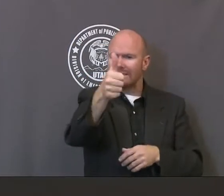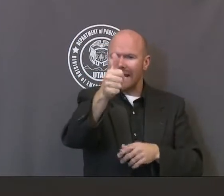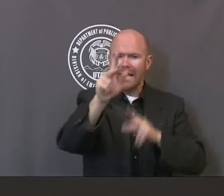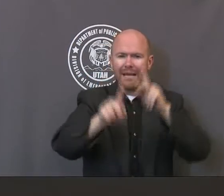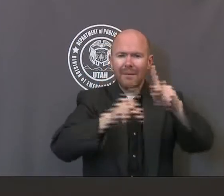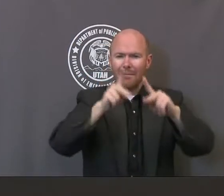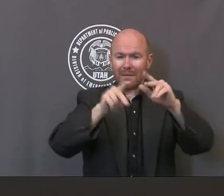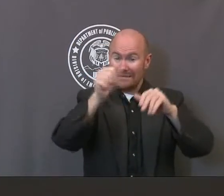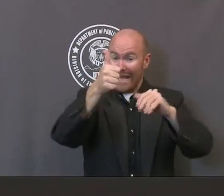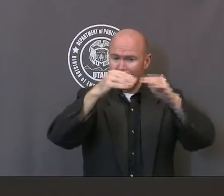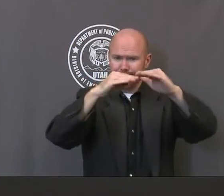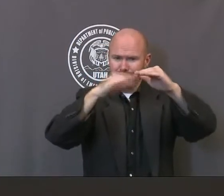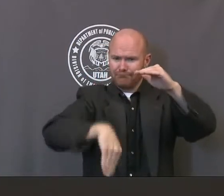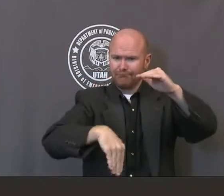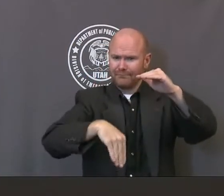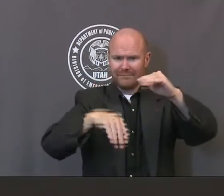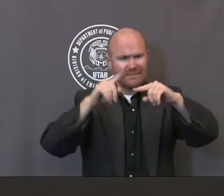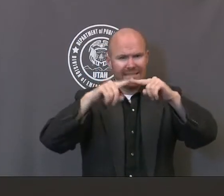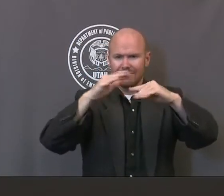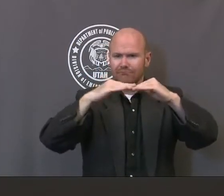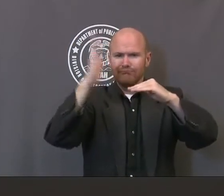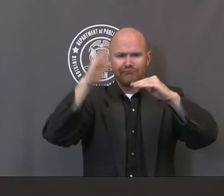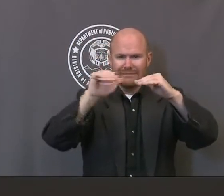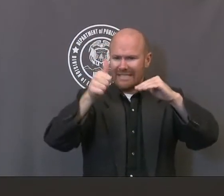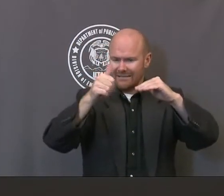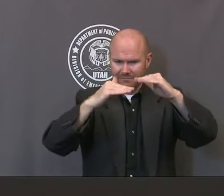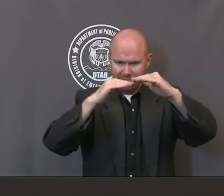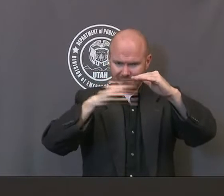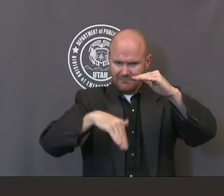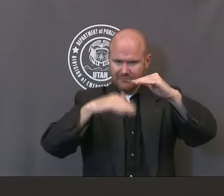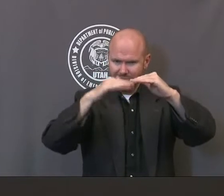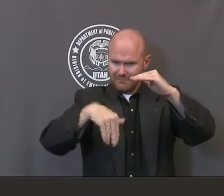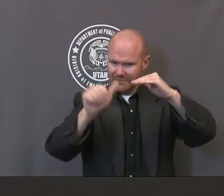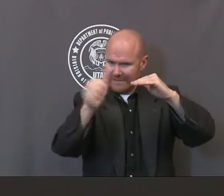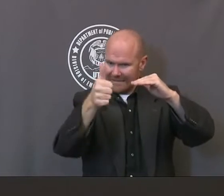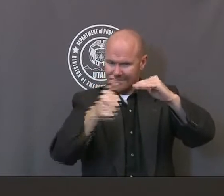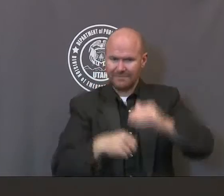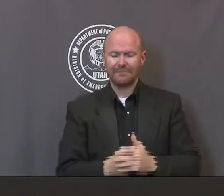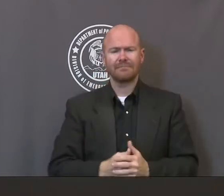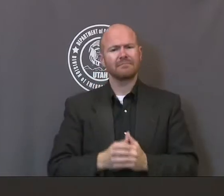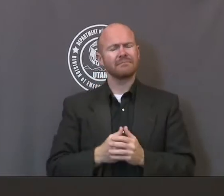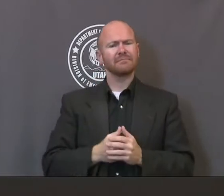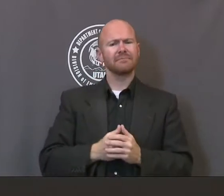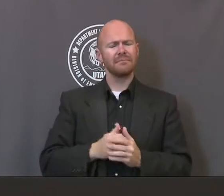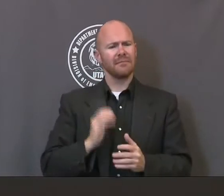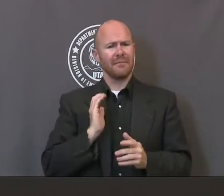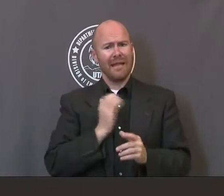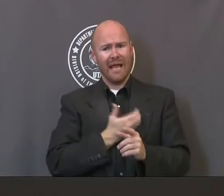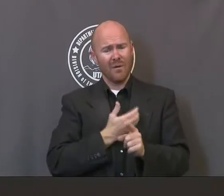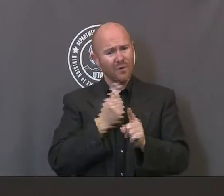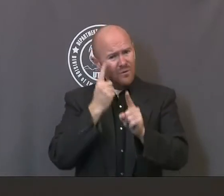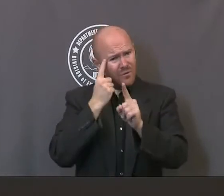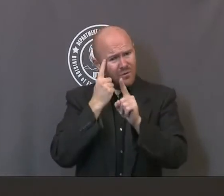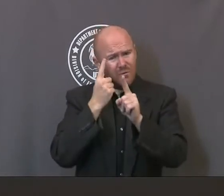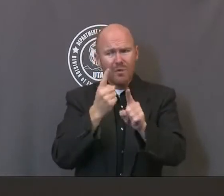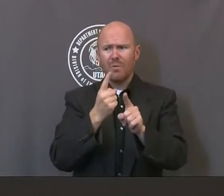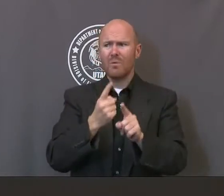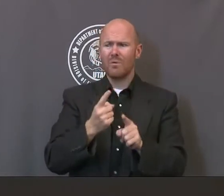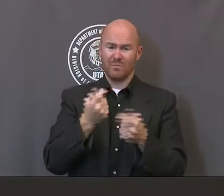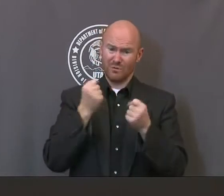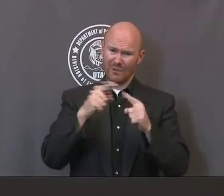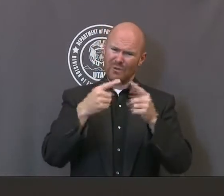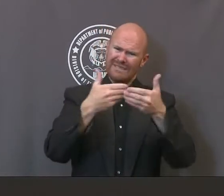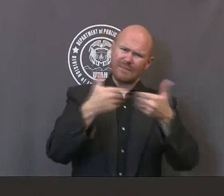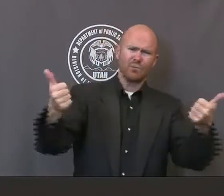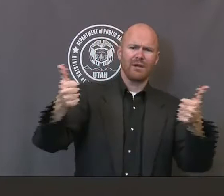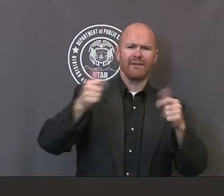people. And you have to ask the question, our goal is not to separate